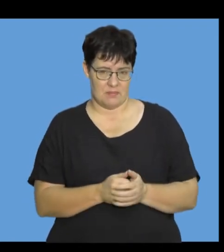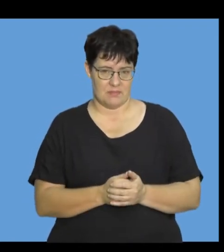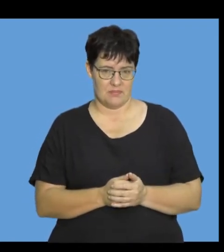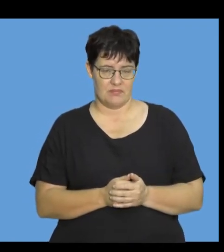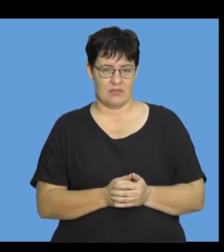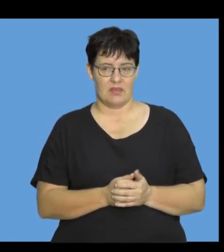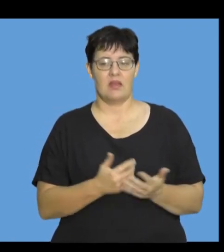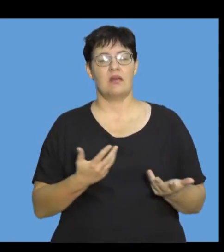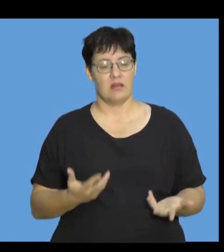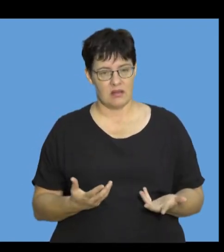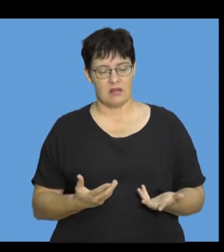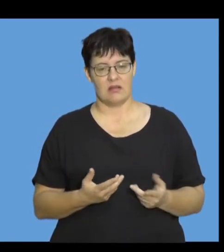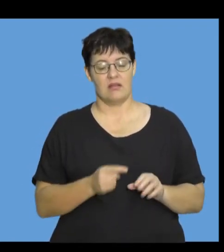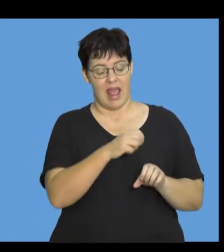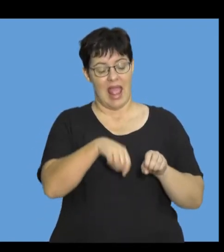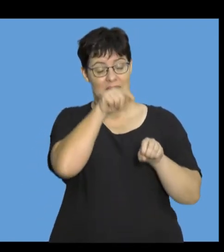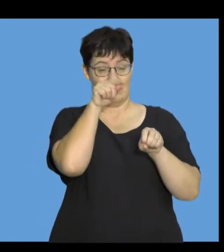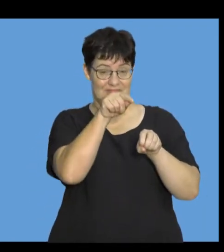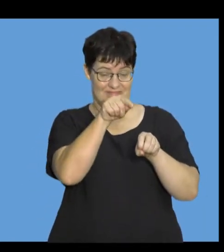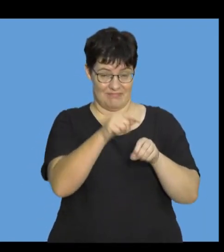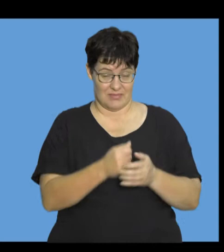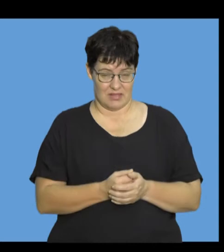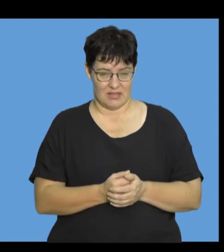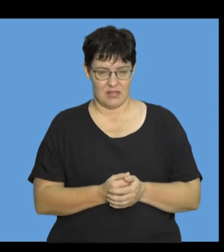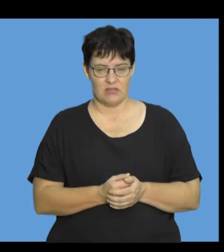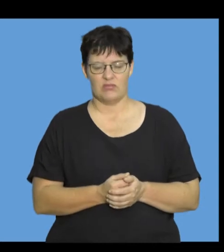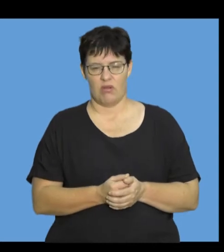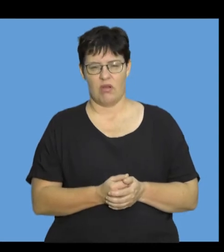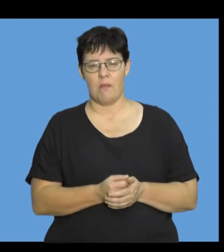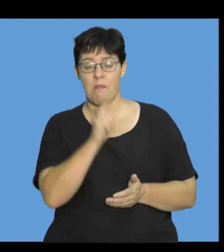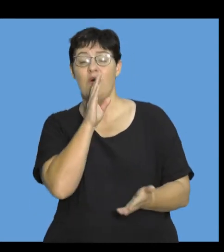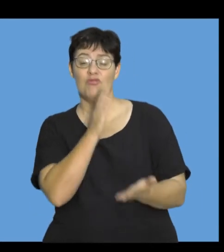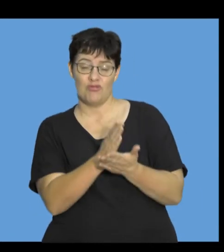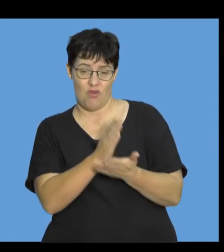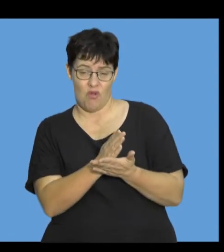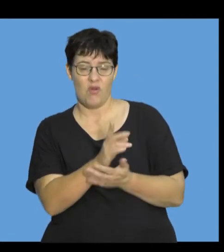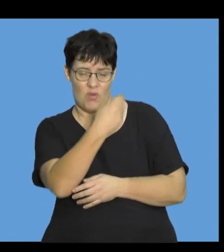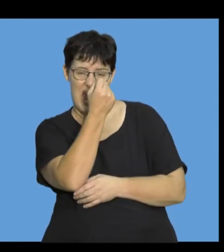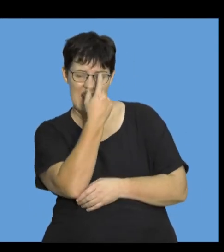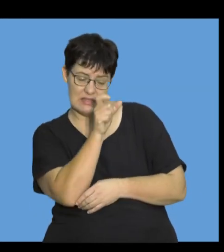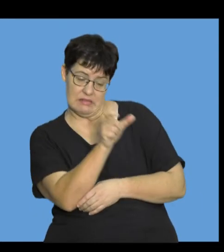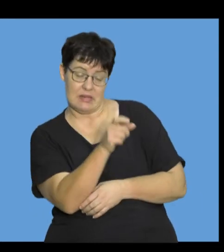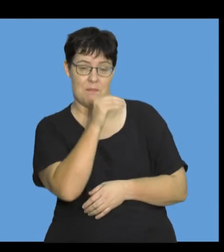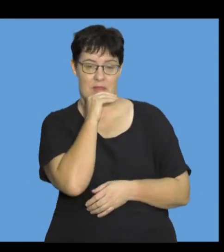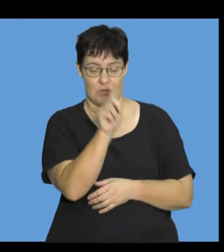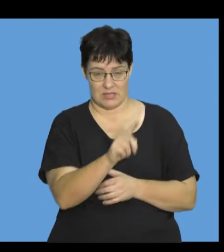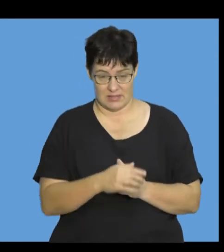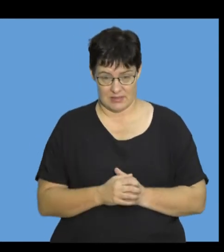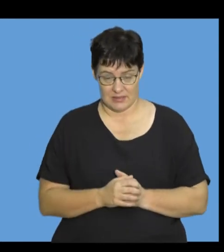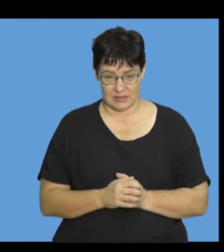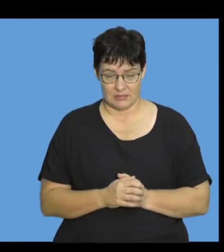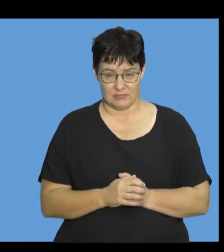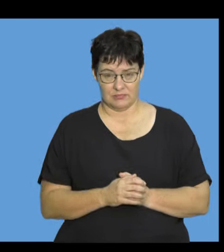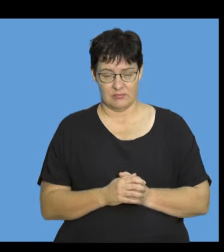rational number that is an exponent at that time. So you really need to make sure that you do understand that.